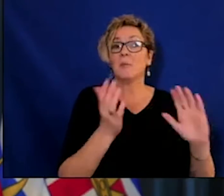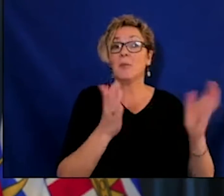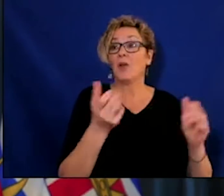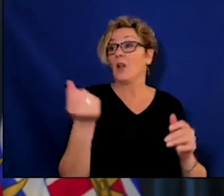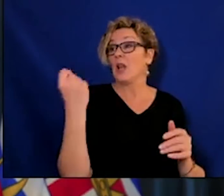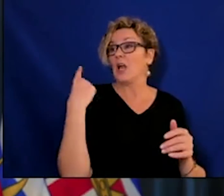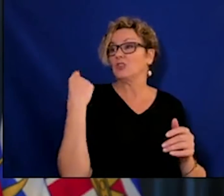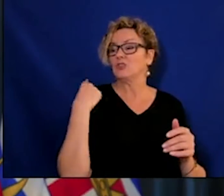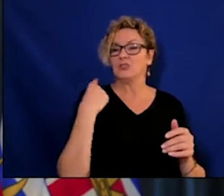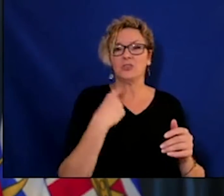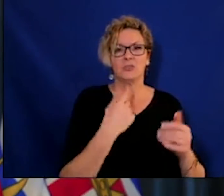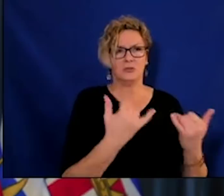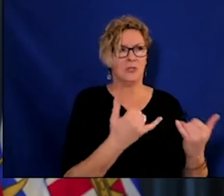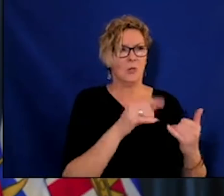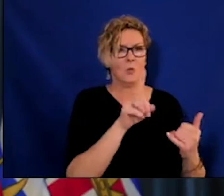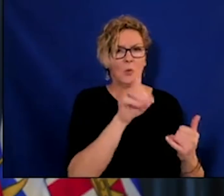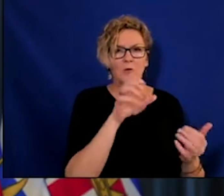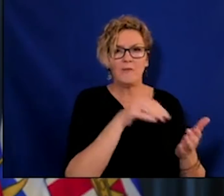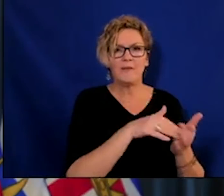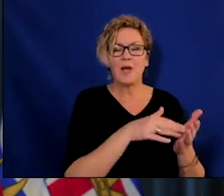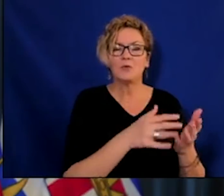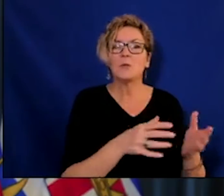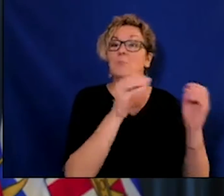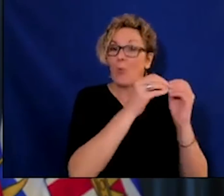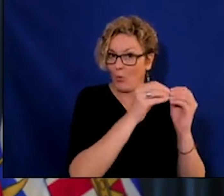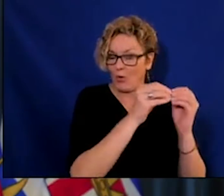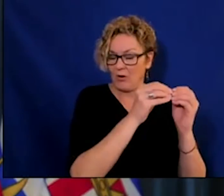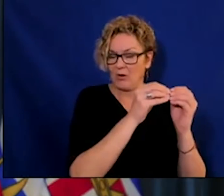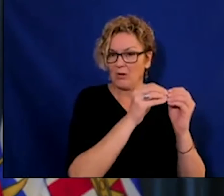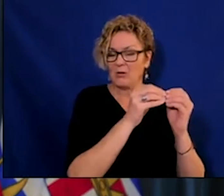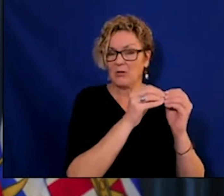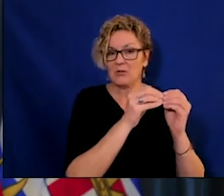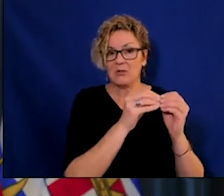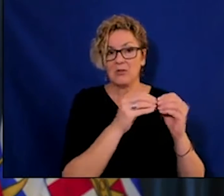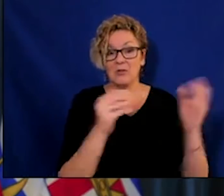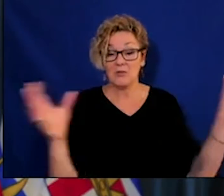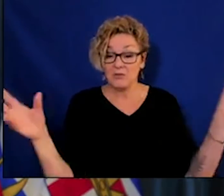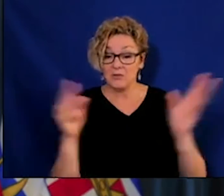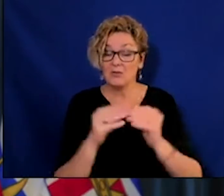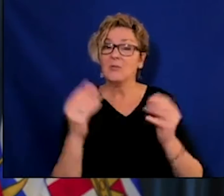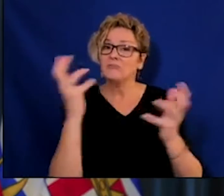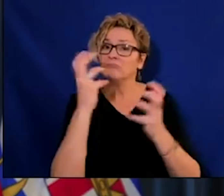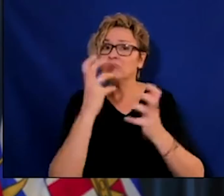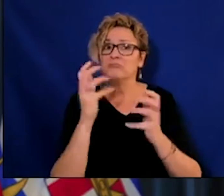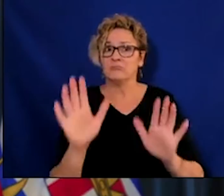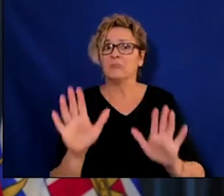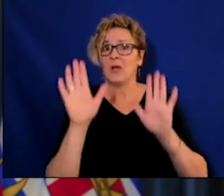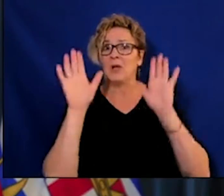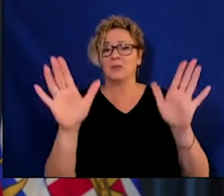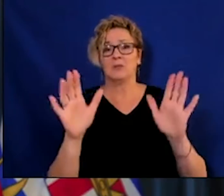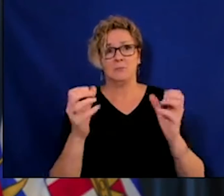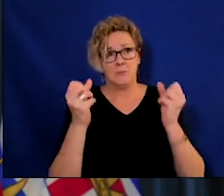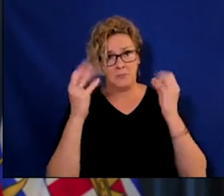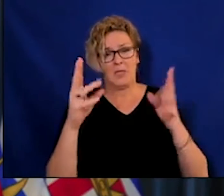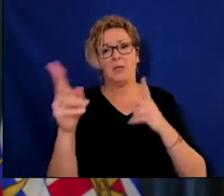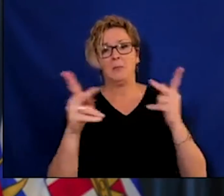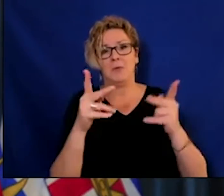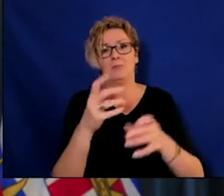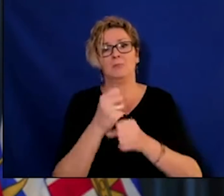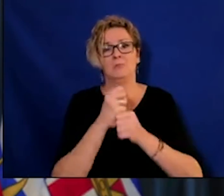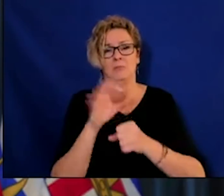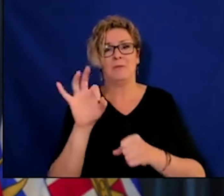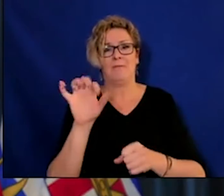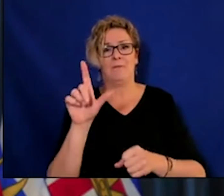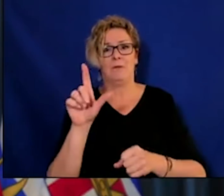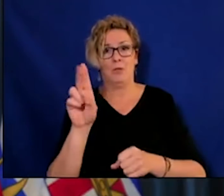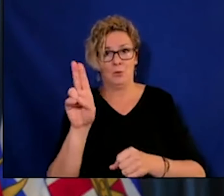So this is, I think, an extraordinary achievement. So just in conclusion, and I would say, as Dr. Henry